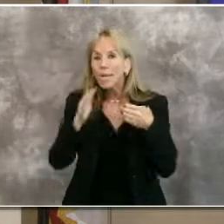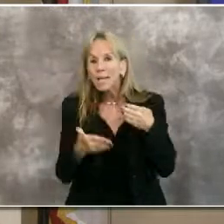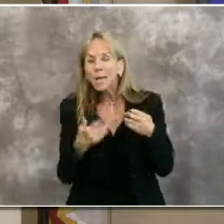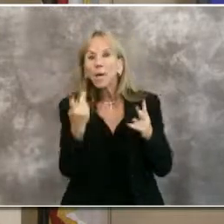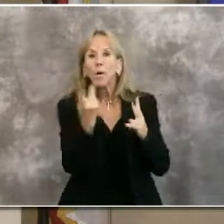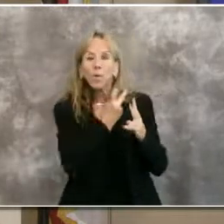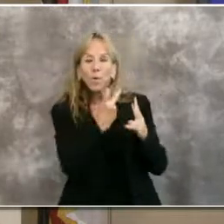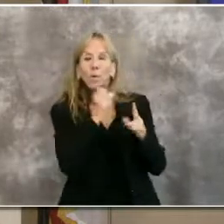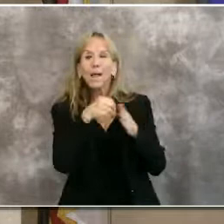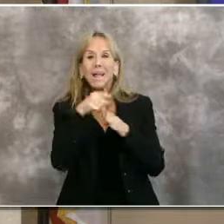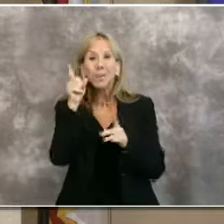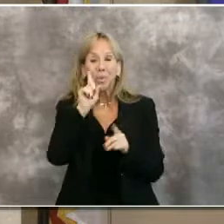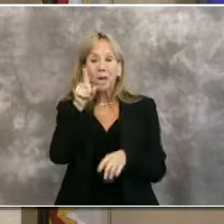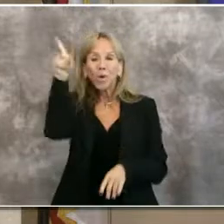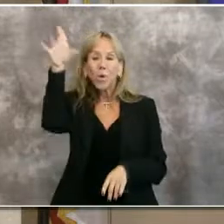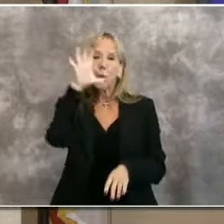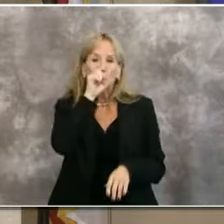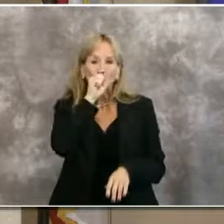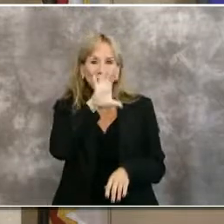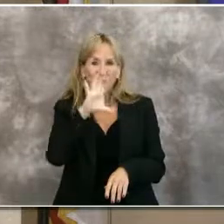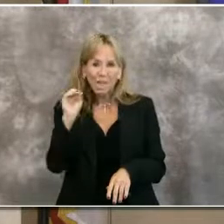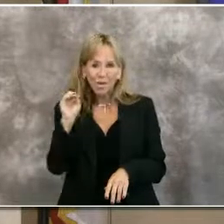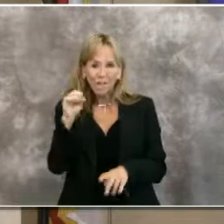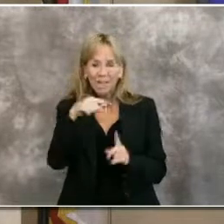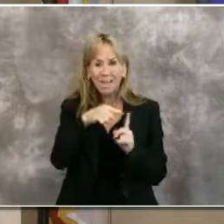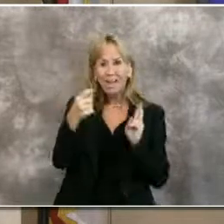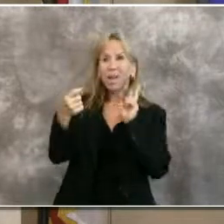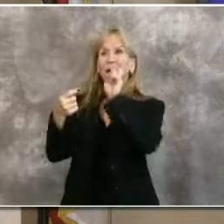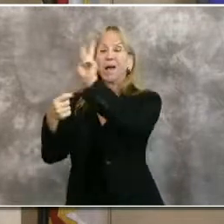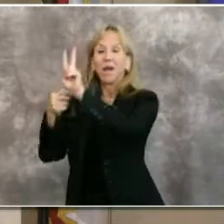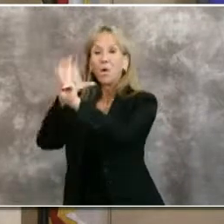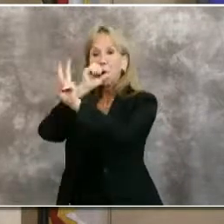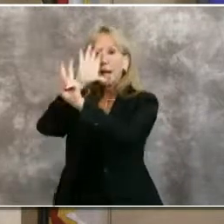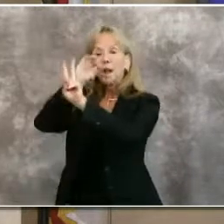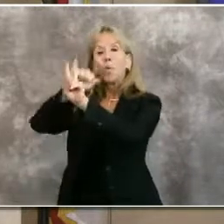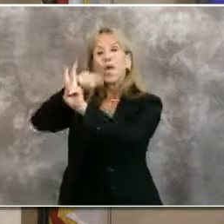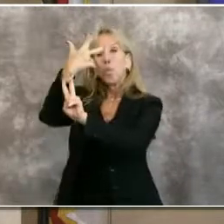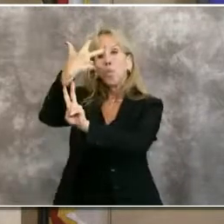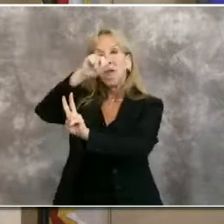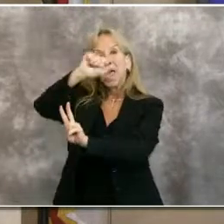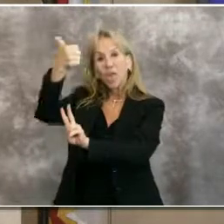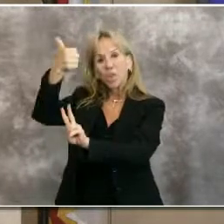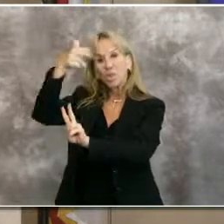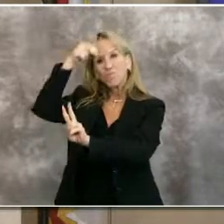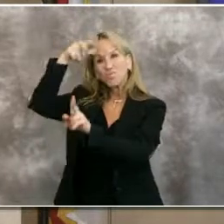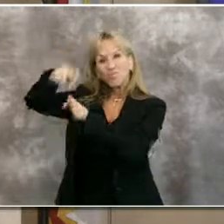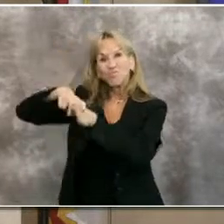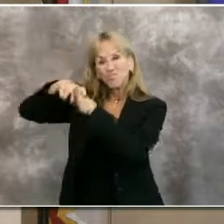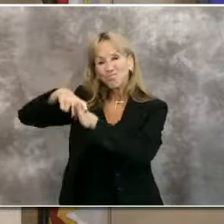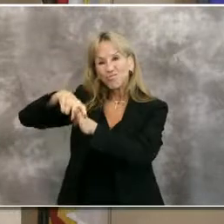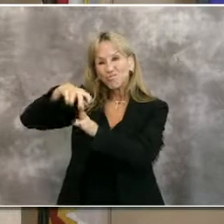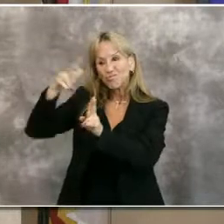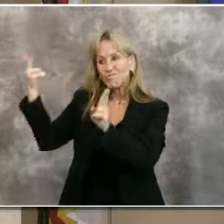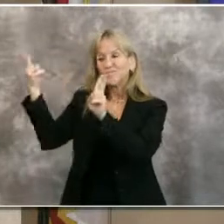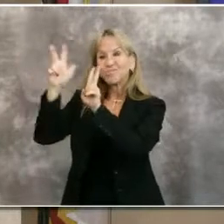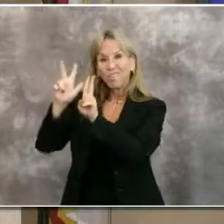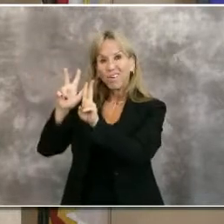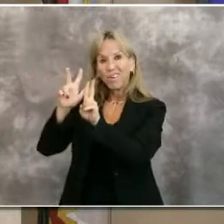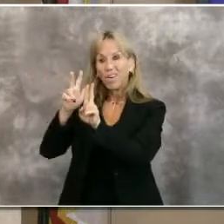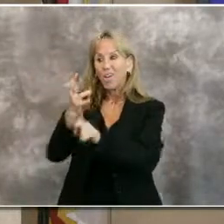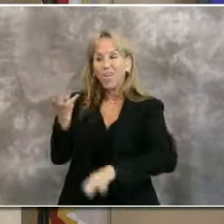been in Orange County, along with three other jockeys that were in Orange County but then went to other